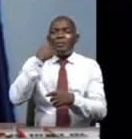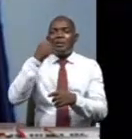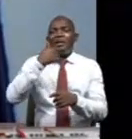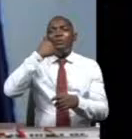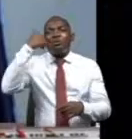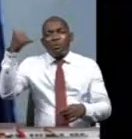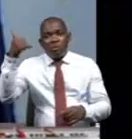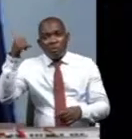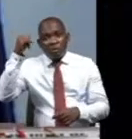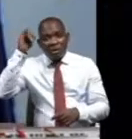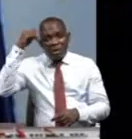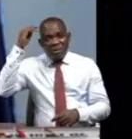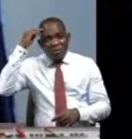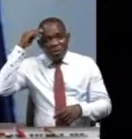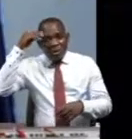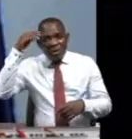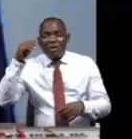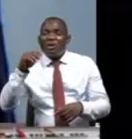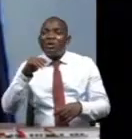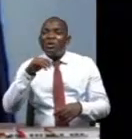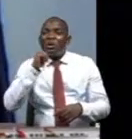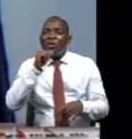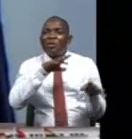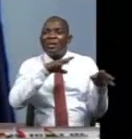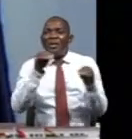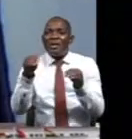Is it a statement or a question?